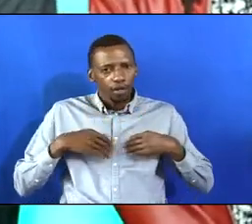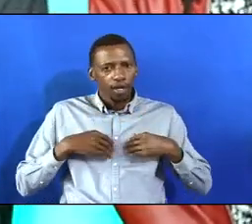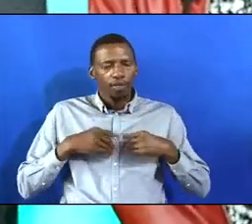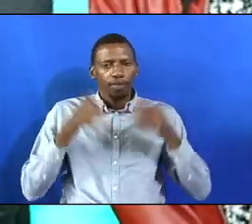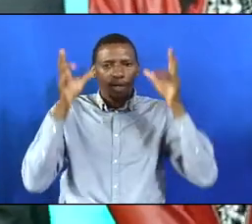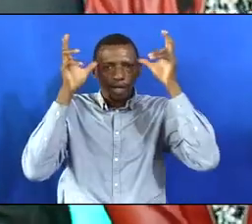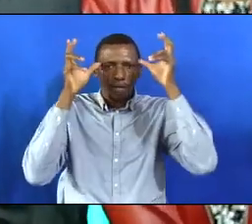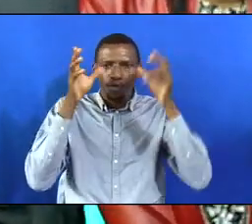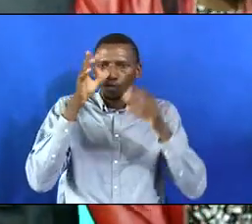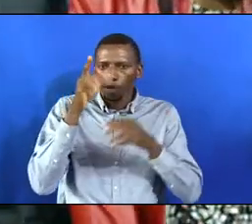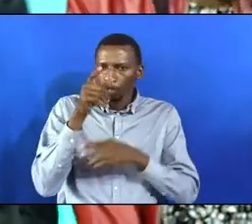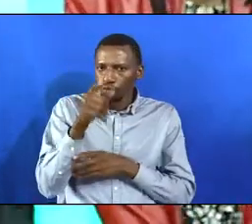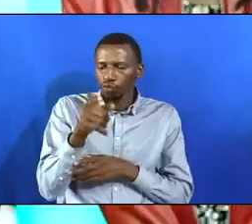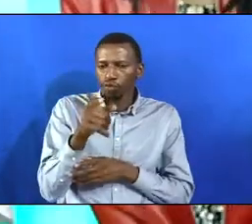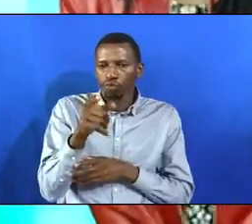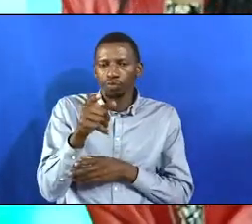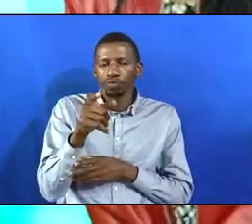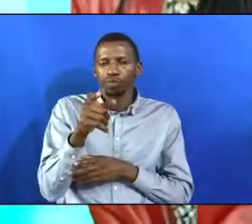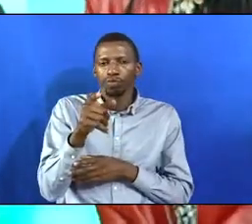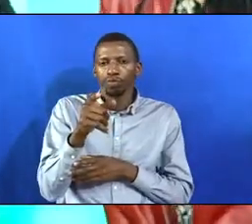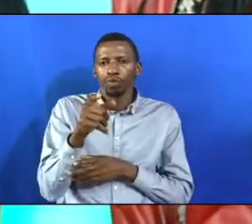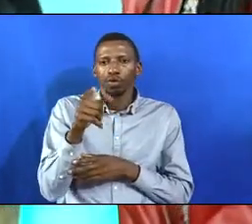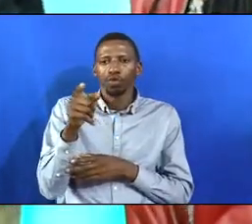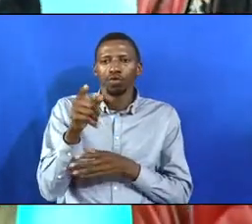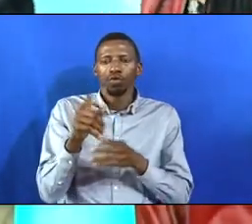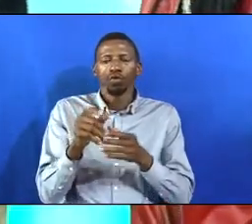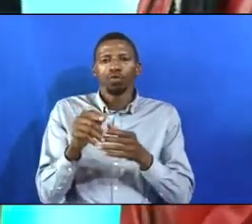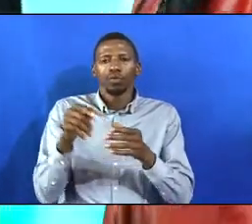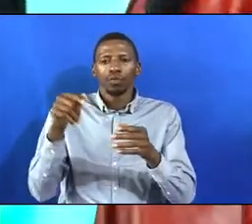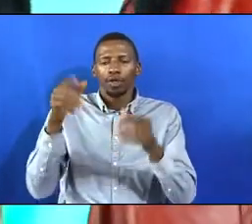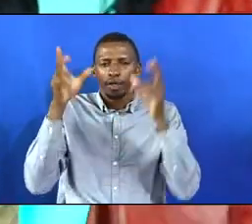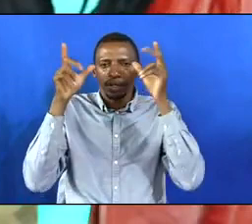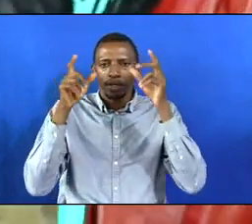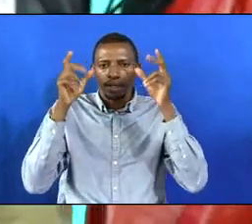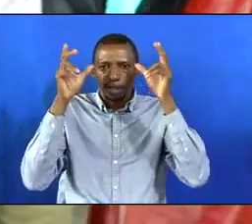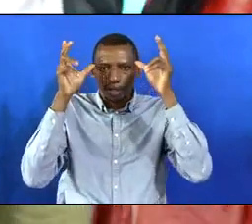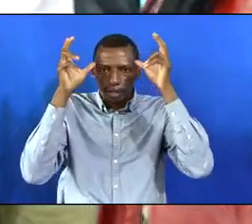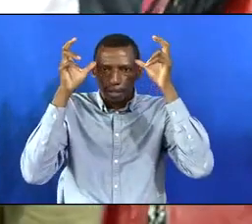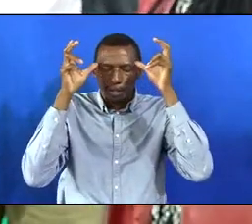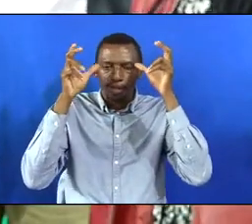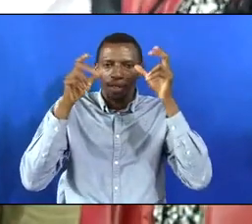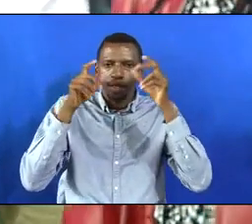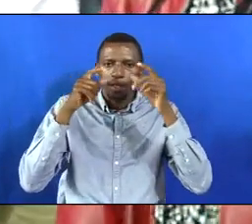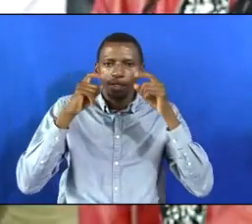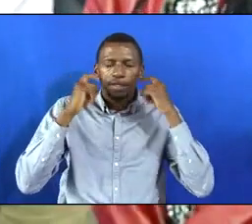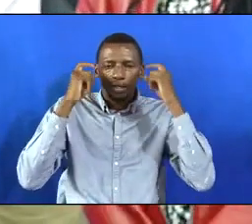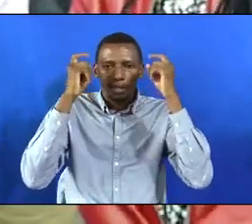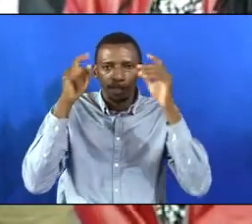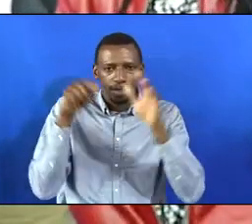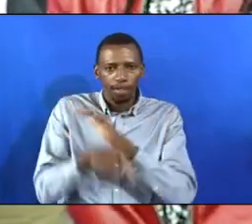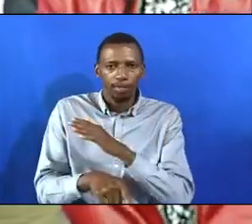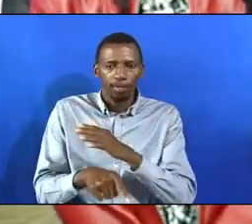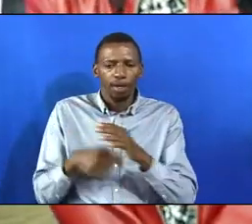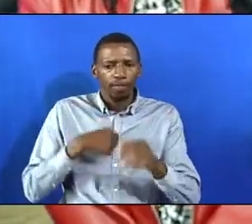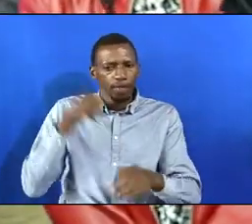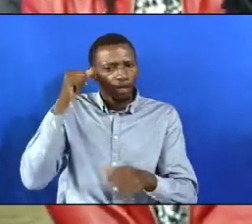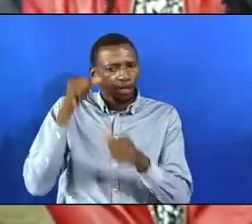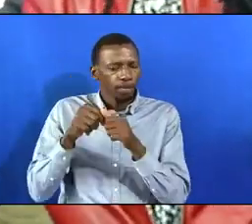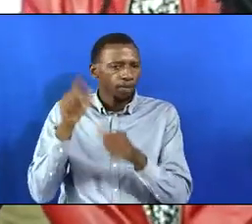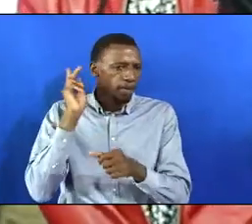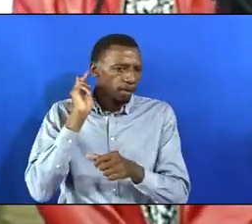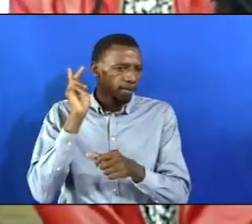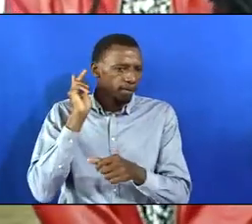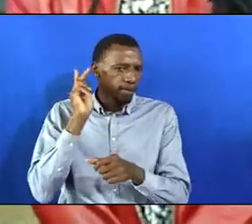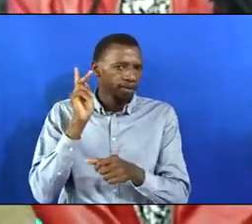too far away. I remember when I was in Kissing New Life, when I made a call like this, one young man told me, I've been a slave